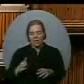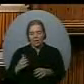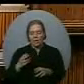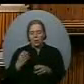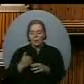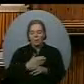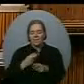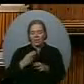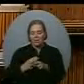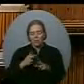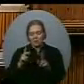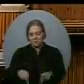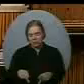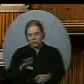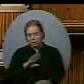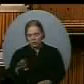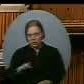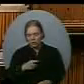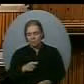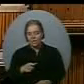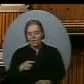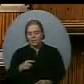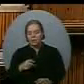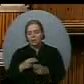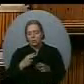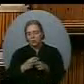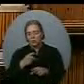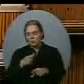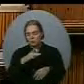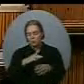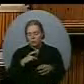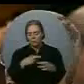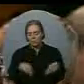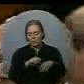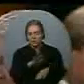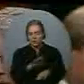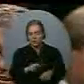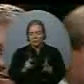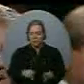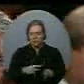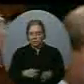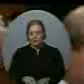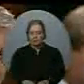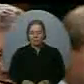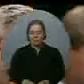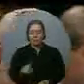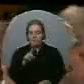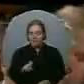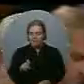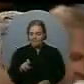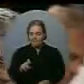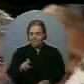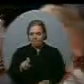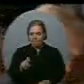ridings. Order. Thank you. Yes. Order. Well, I'll say the member has done, after 145 days, an excellent job of